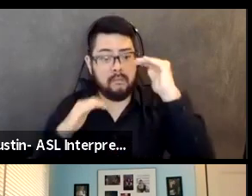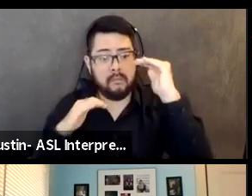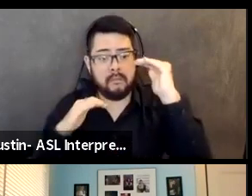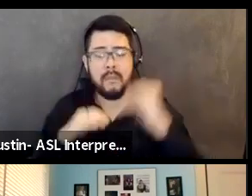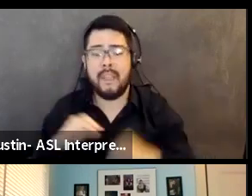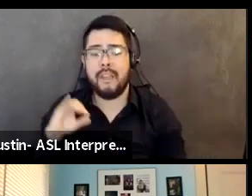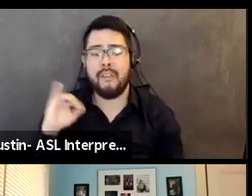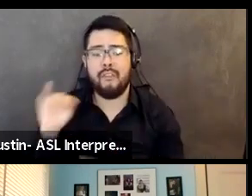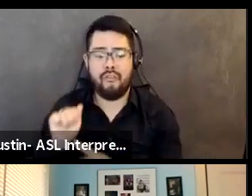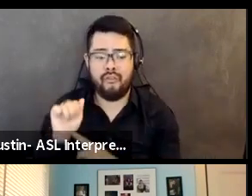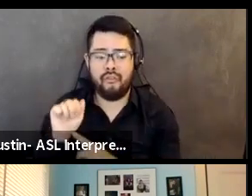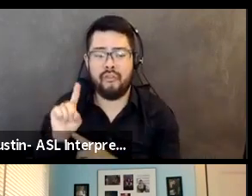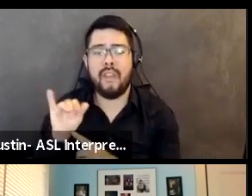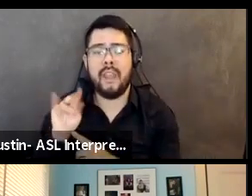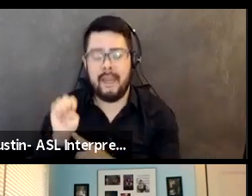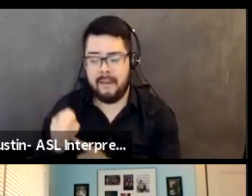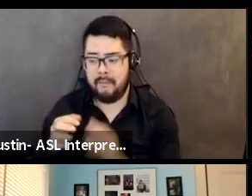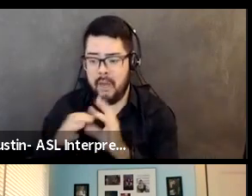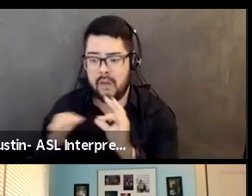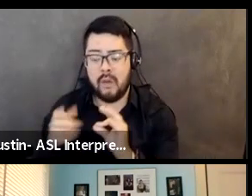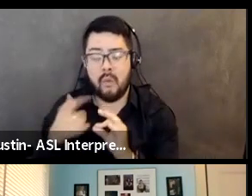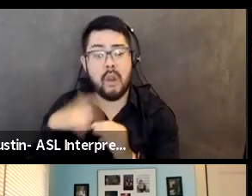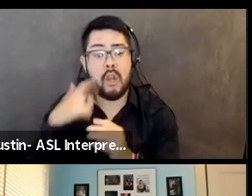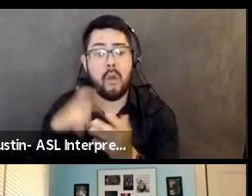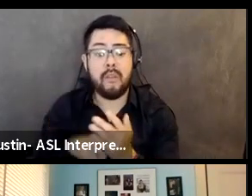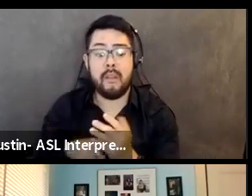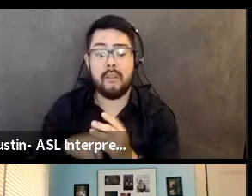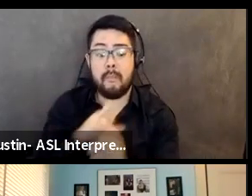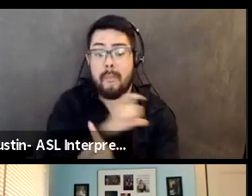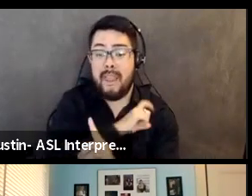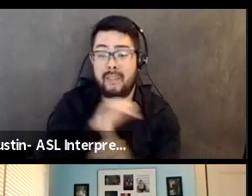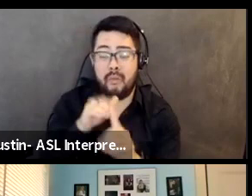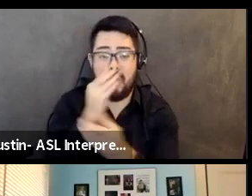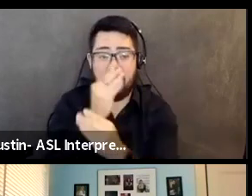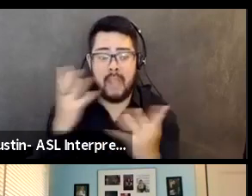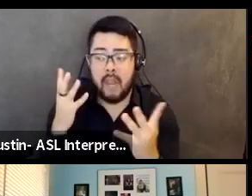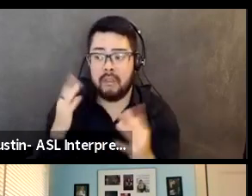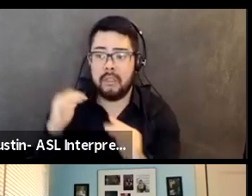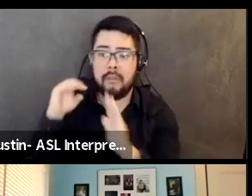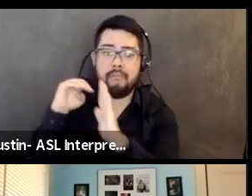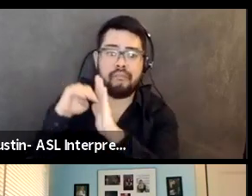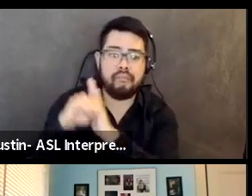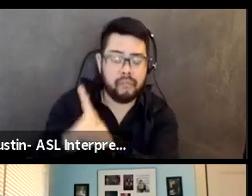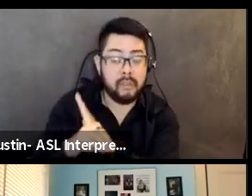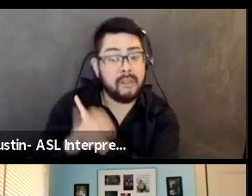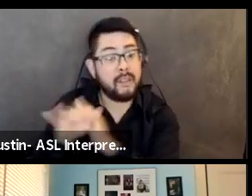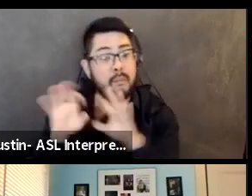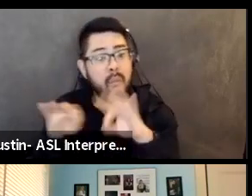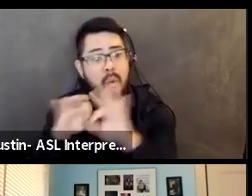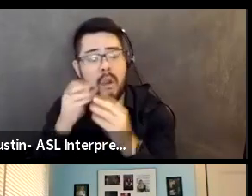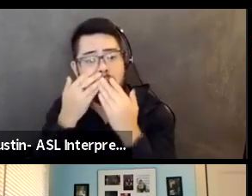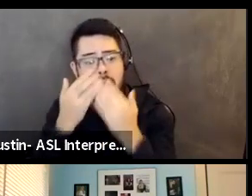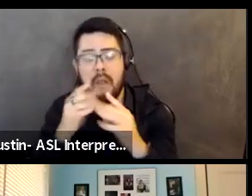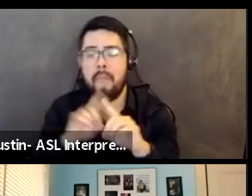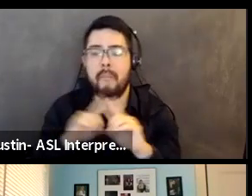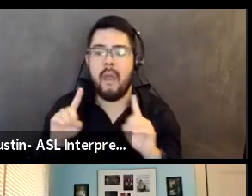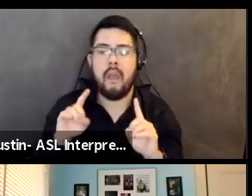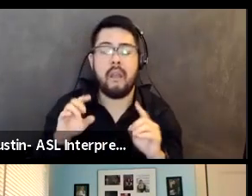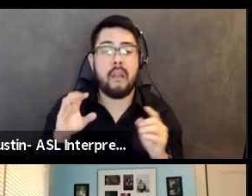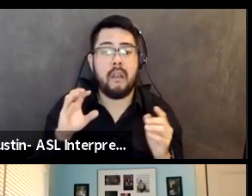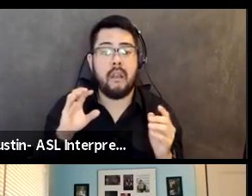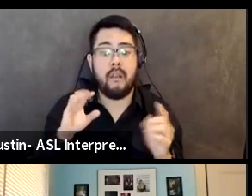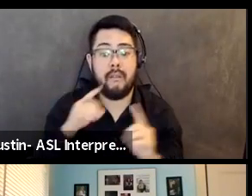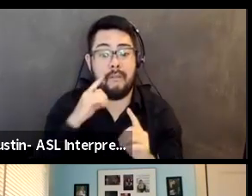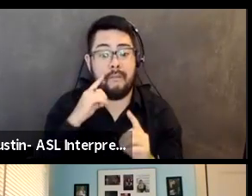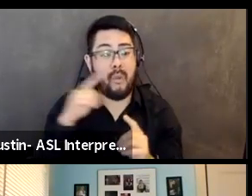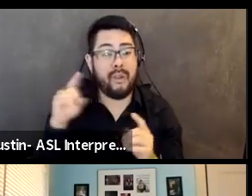we see these overall downward trends and police notifications and arrests overall which is really important these numbers are still higher in schools that have